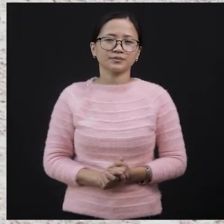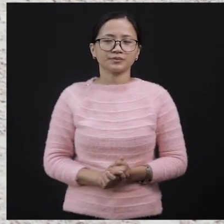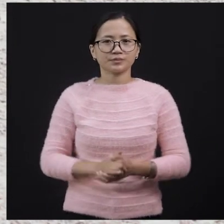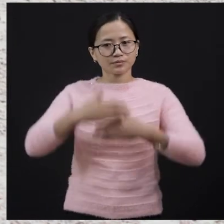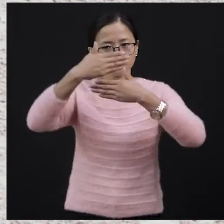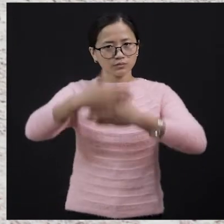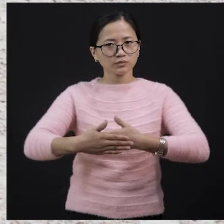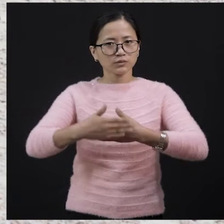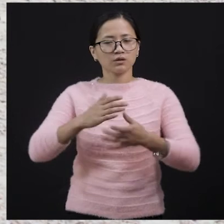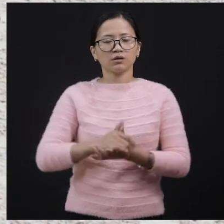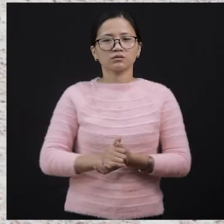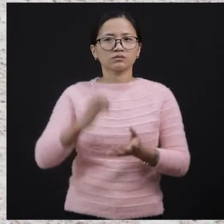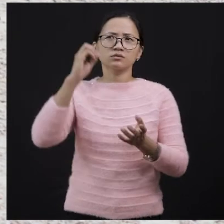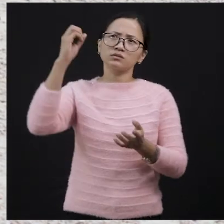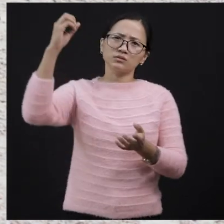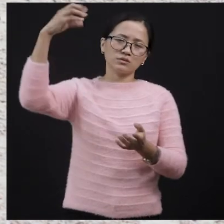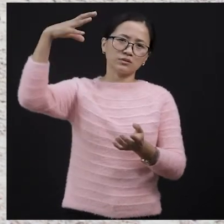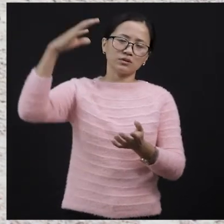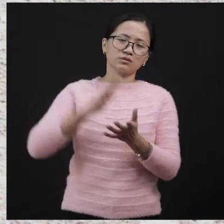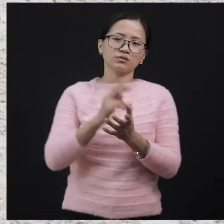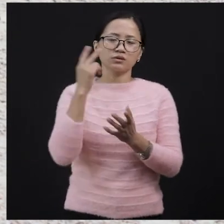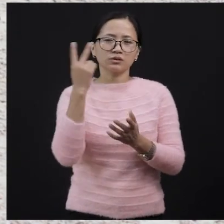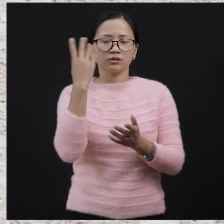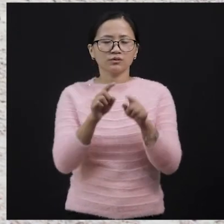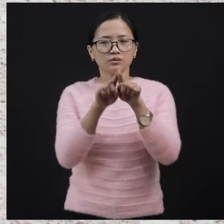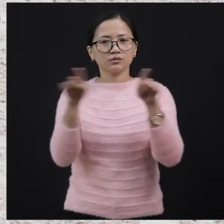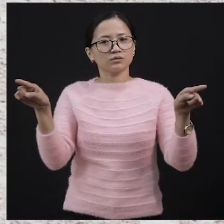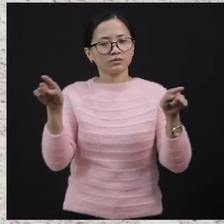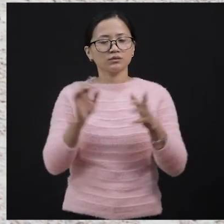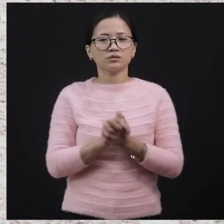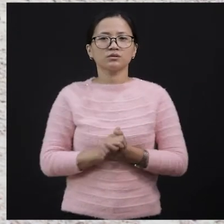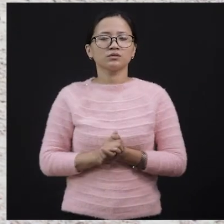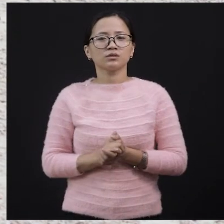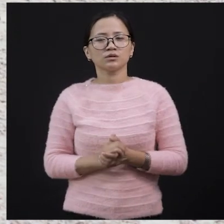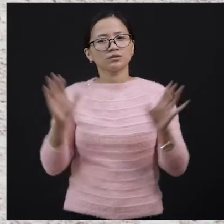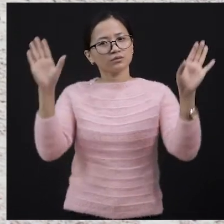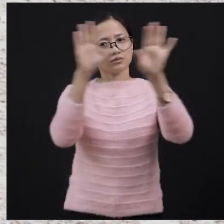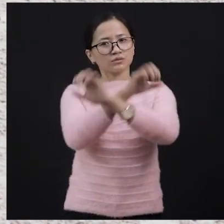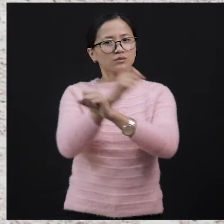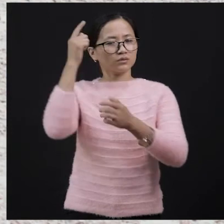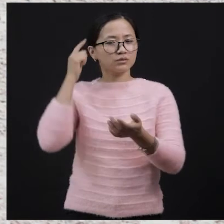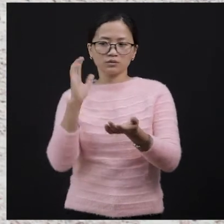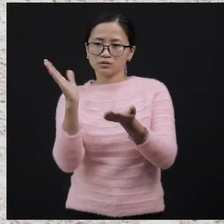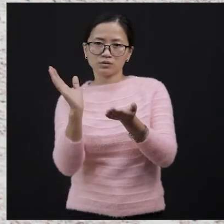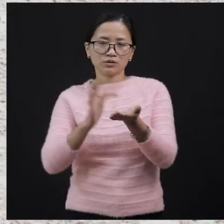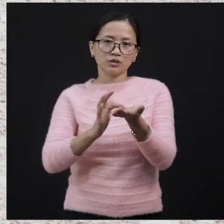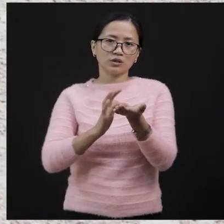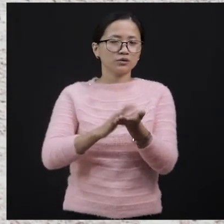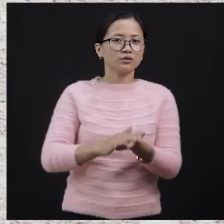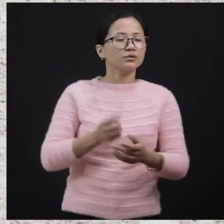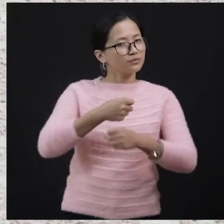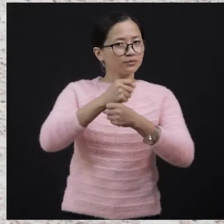block the light which is traveling in a straight line, then a dark shadow is formed like this.